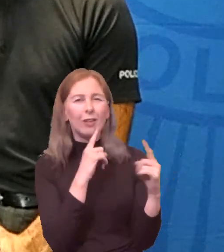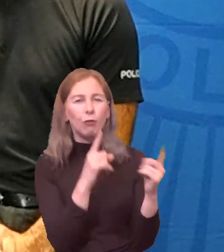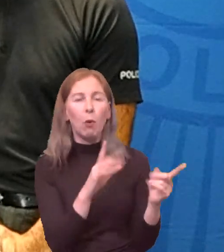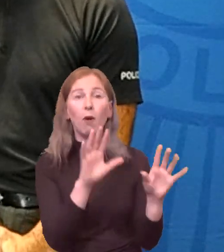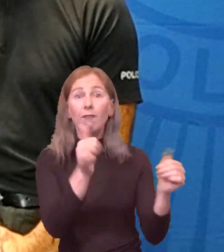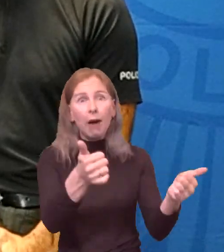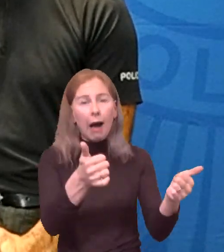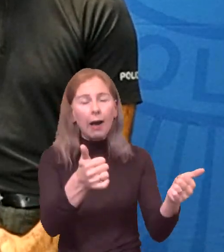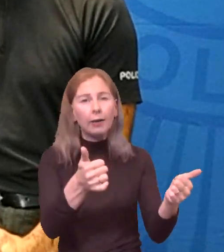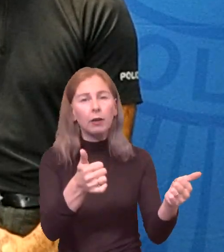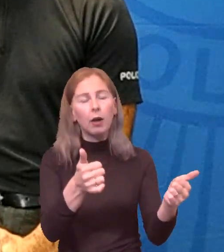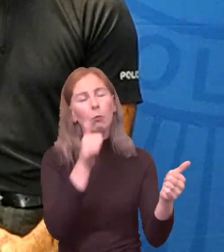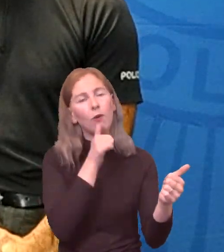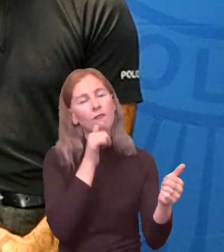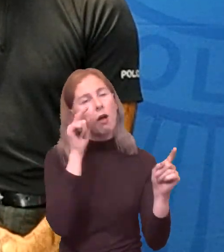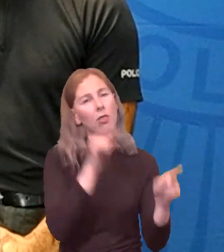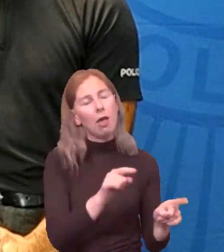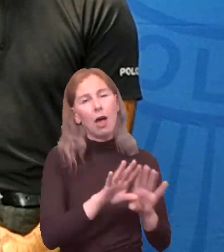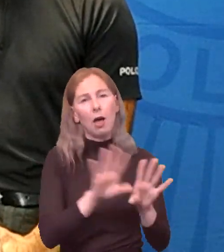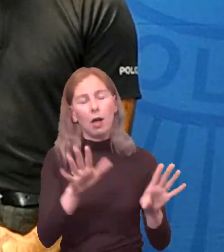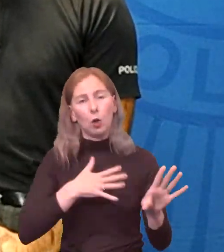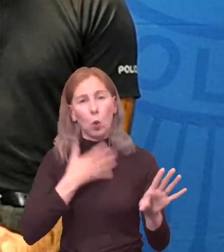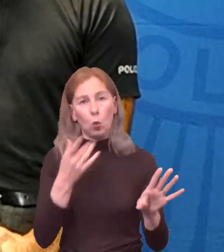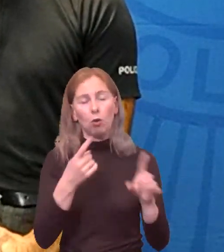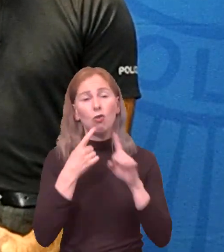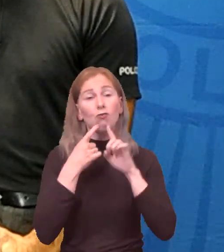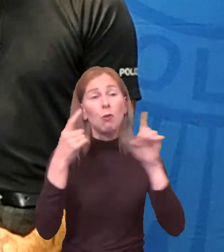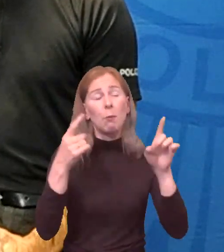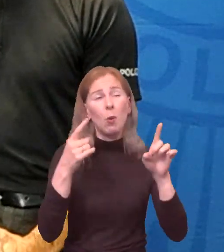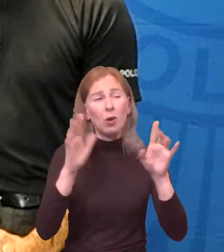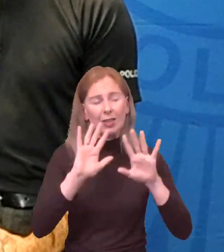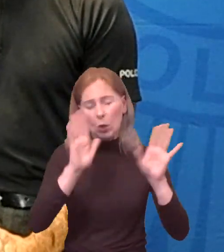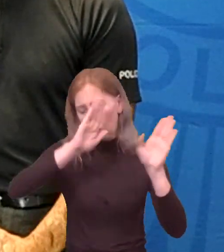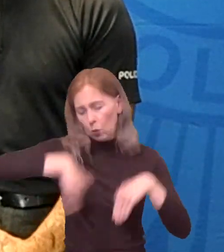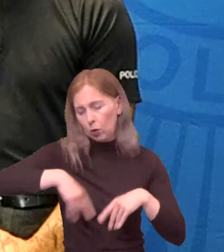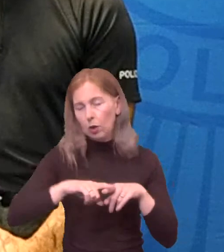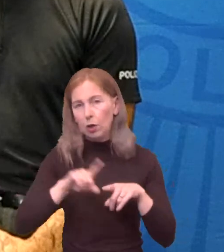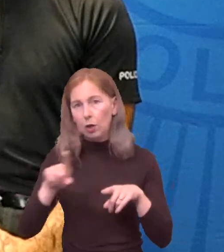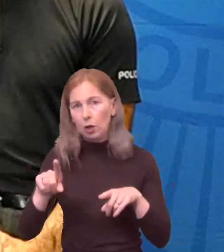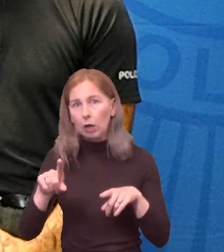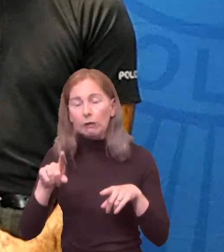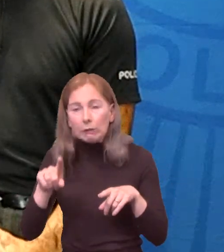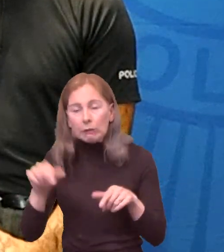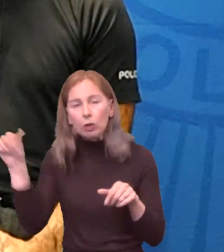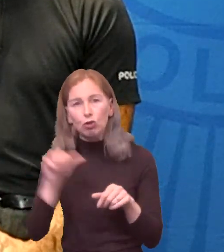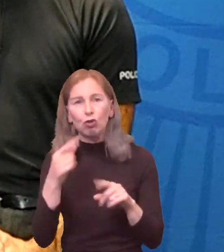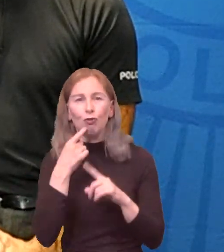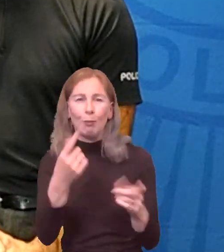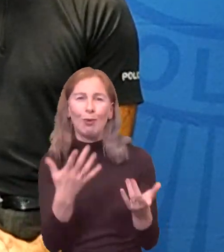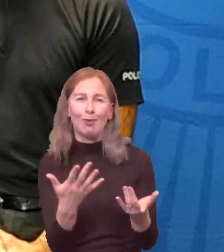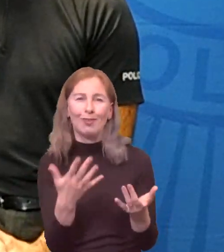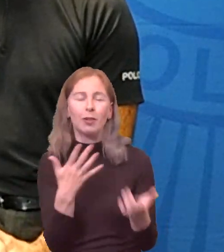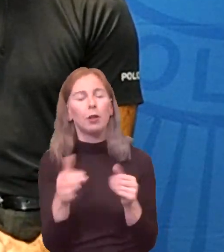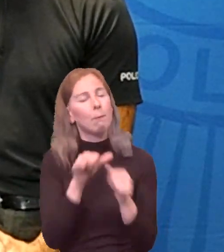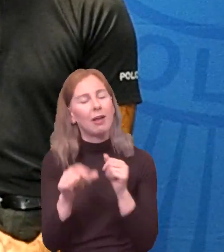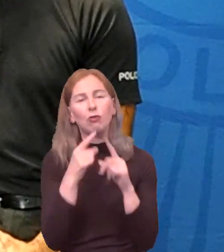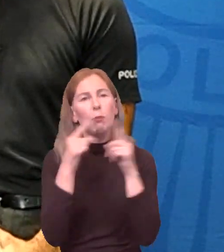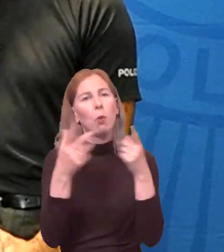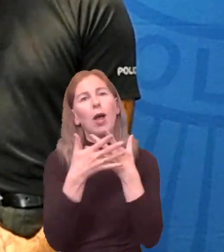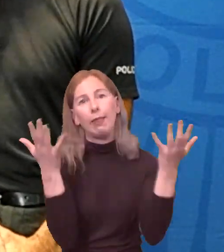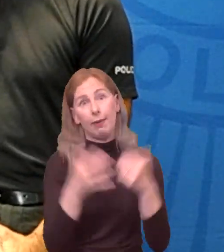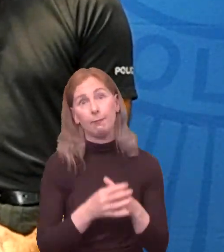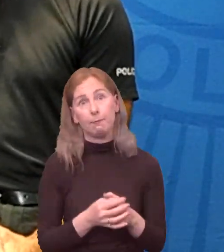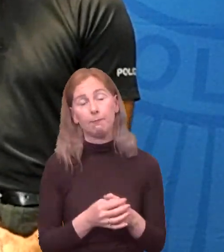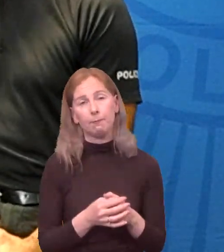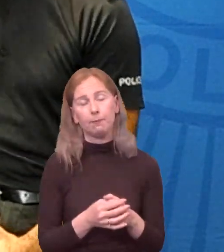that we know about it and we can decide whether it is of use. So please don't ever feel like you're bothering us. Please also report things that